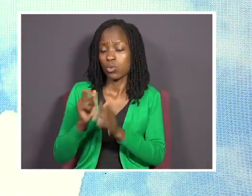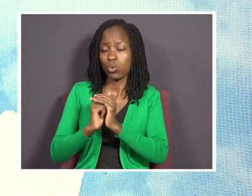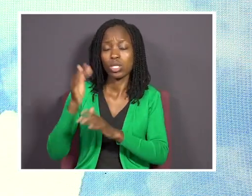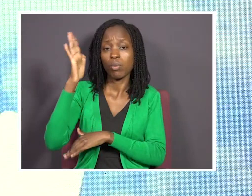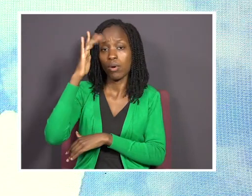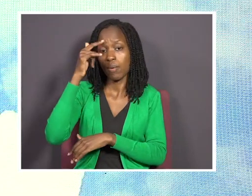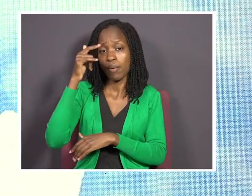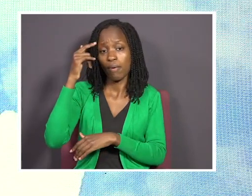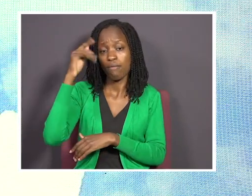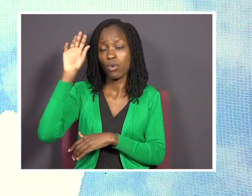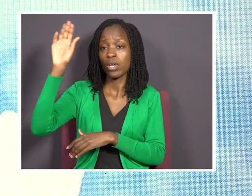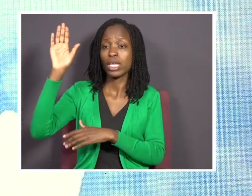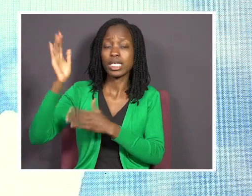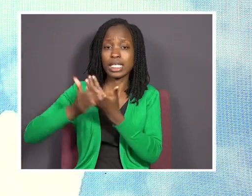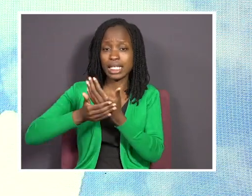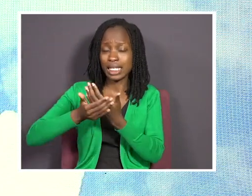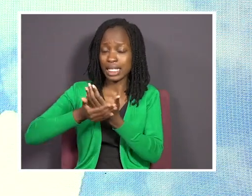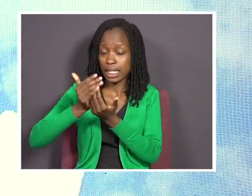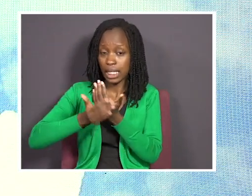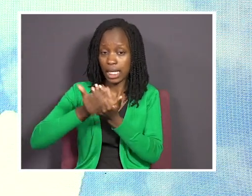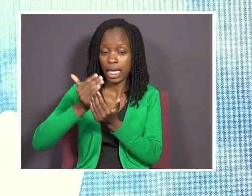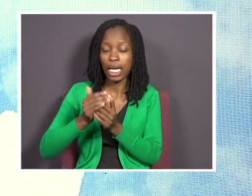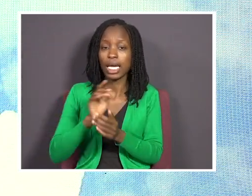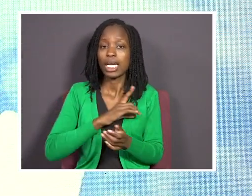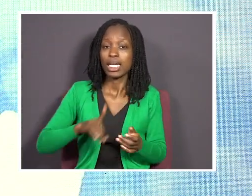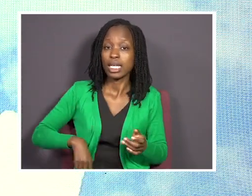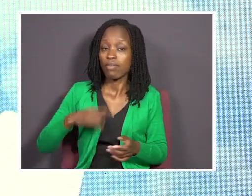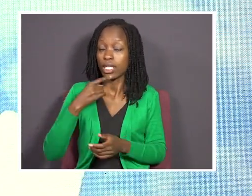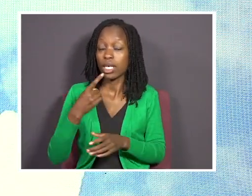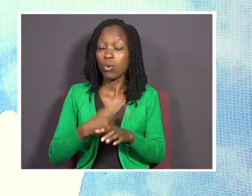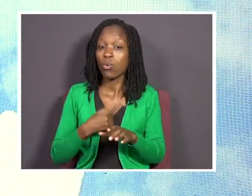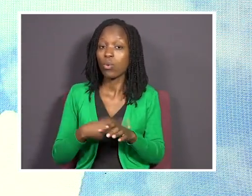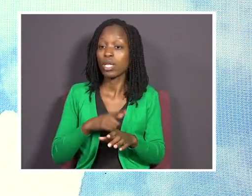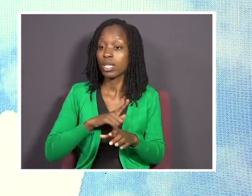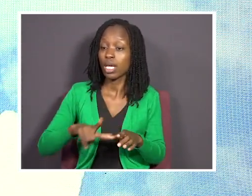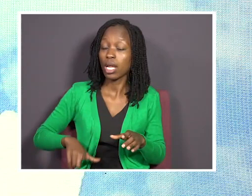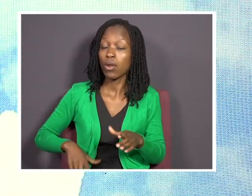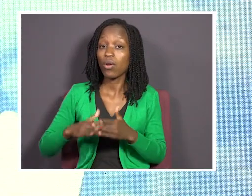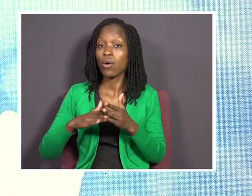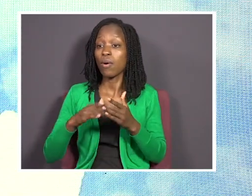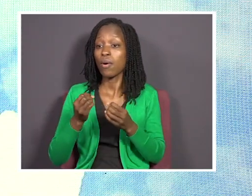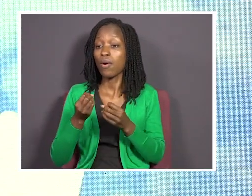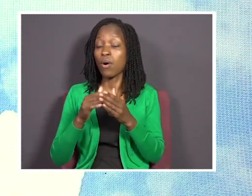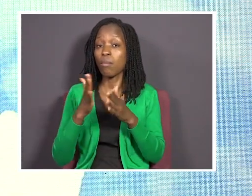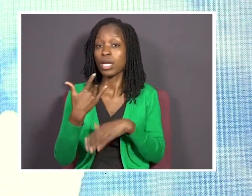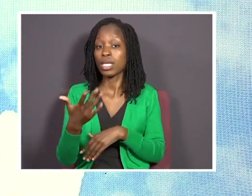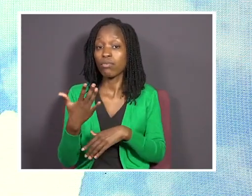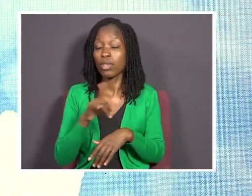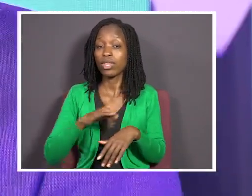him for his providential care. He says that when God opens his hand, he